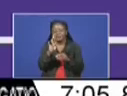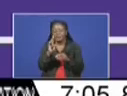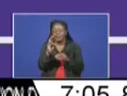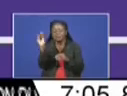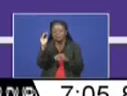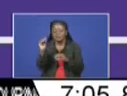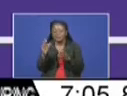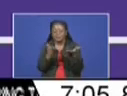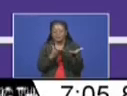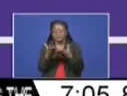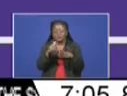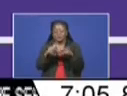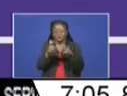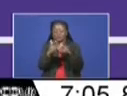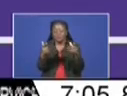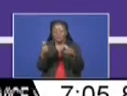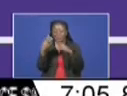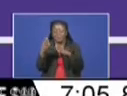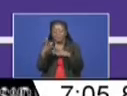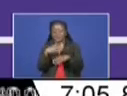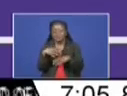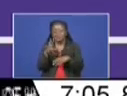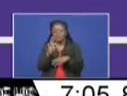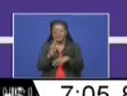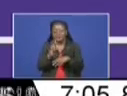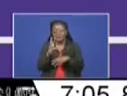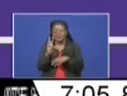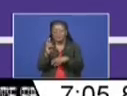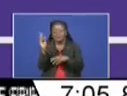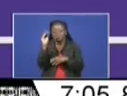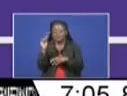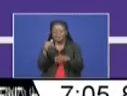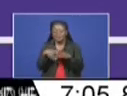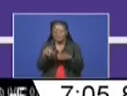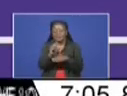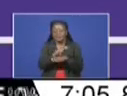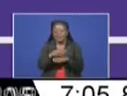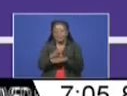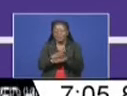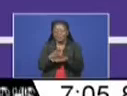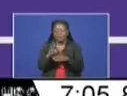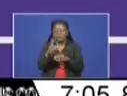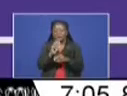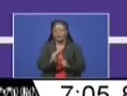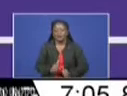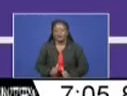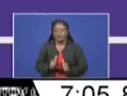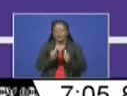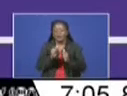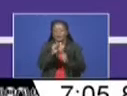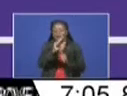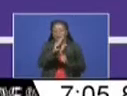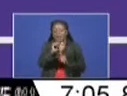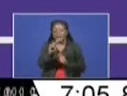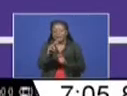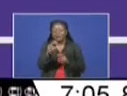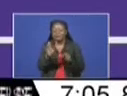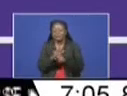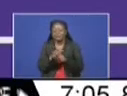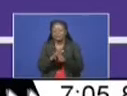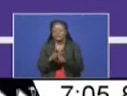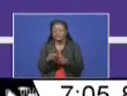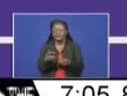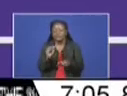and 76% in Abaco, while Alive is fully restored on both islands. As of this week, more than 2,000 persons